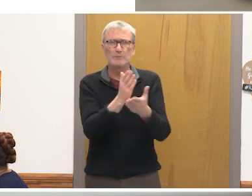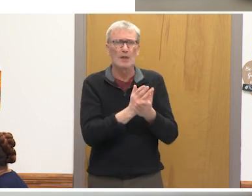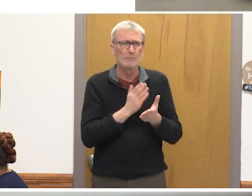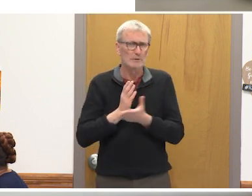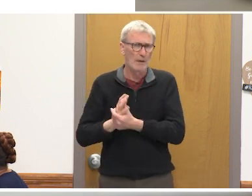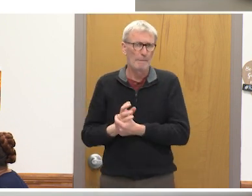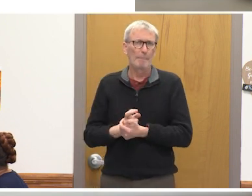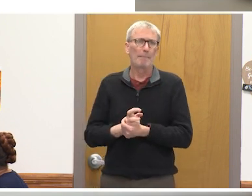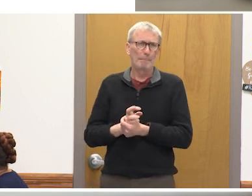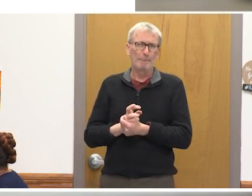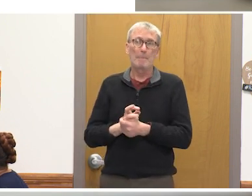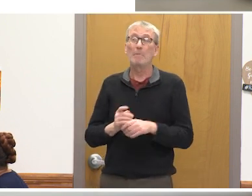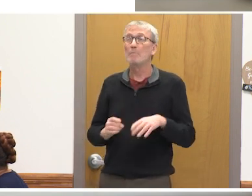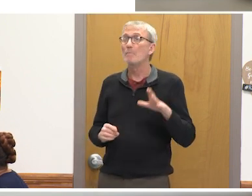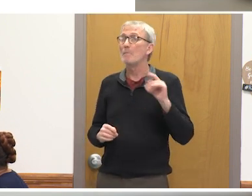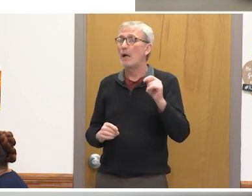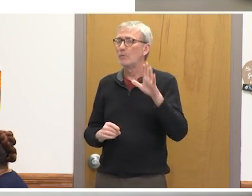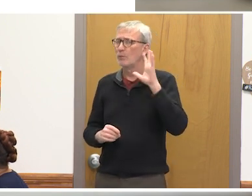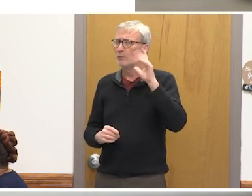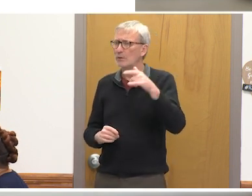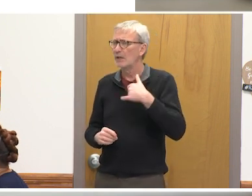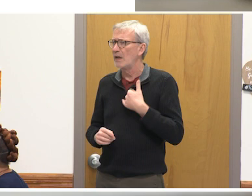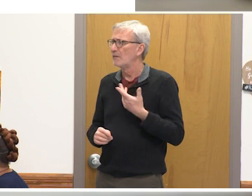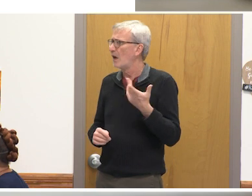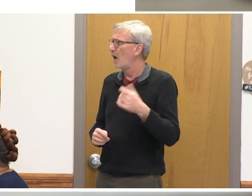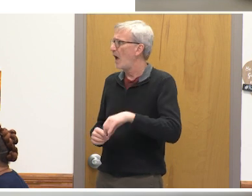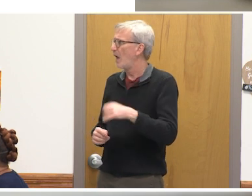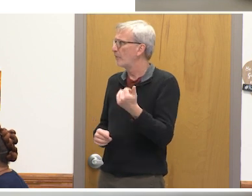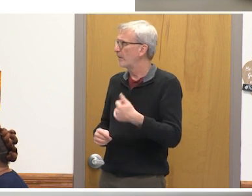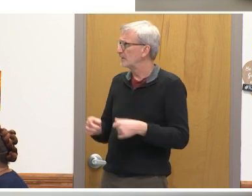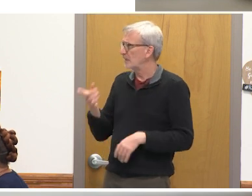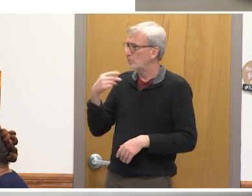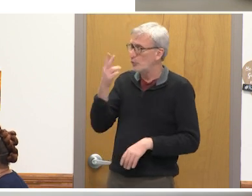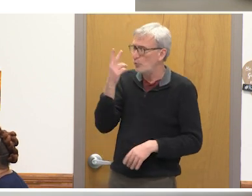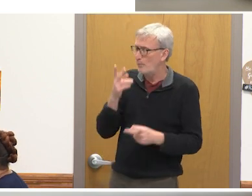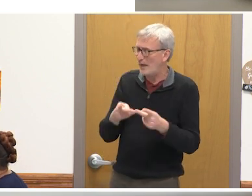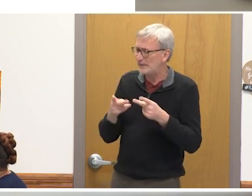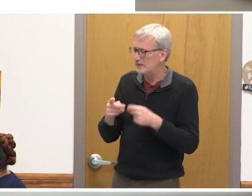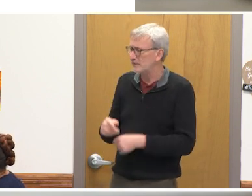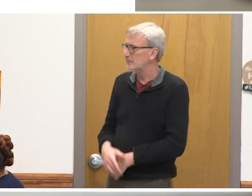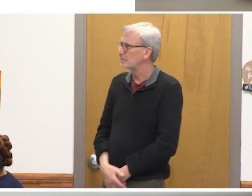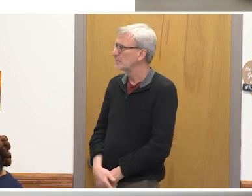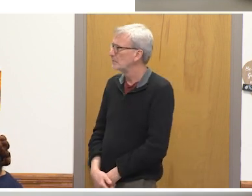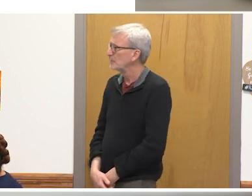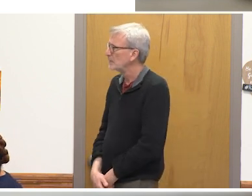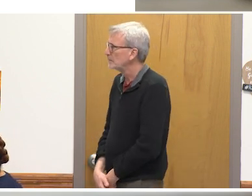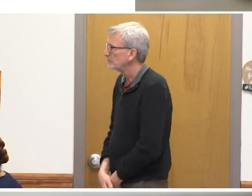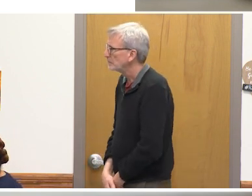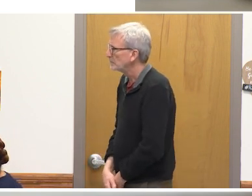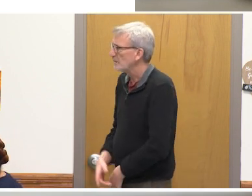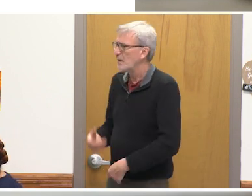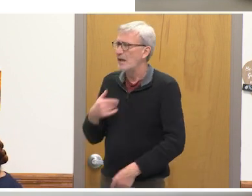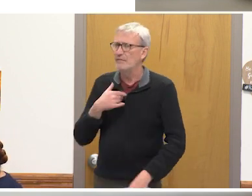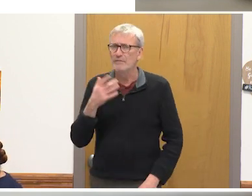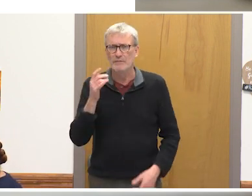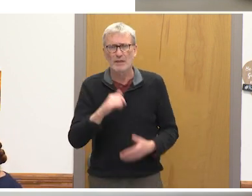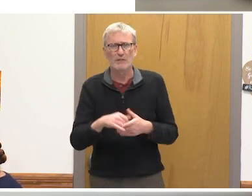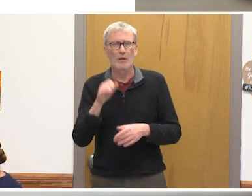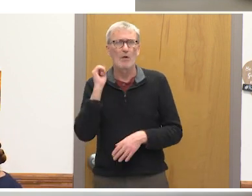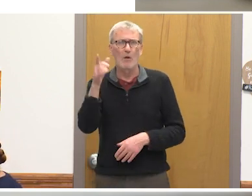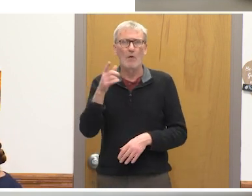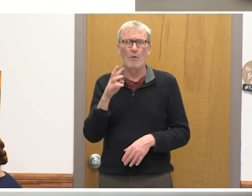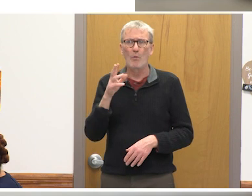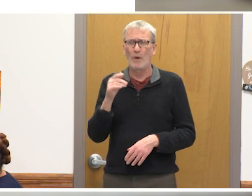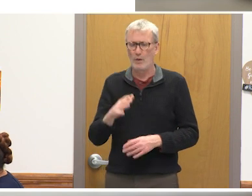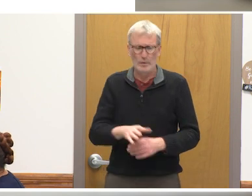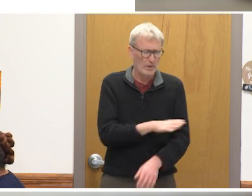But what we are doing is layering in traffic calming elements at these two specific locations that have all-way stop control, and that would be with the